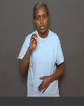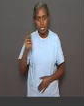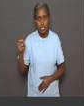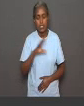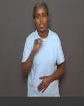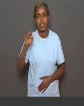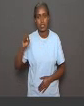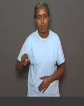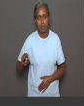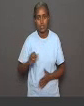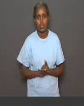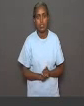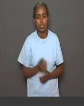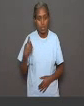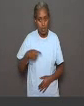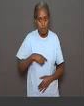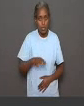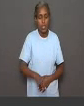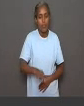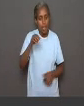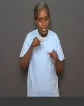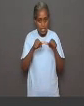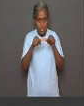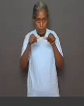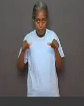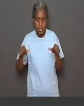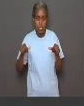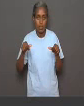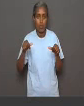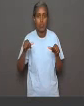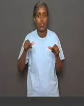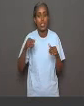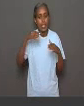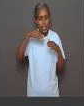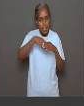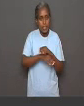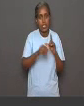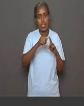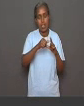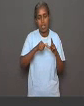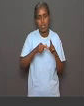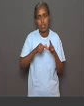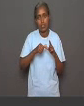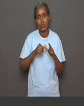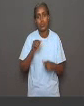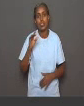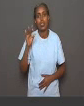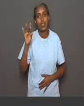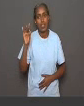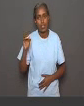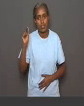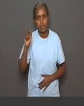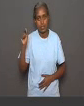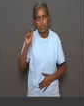south, we can find the measure of the internal angle to be 80